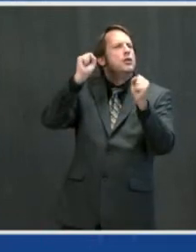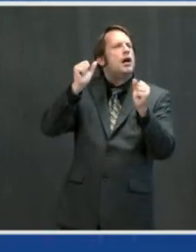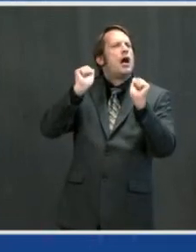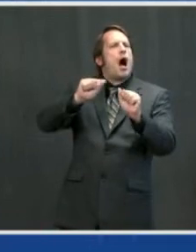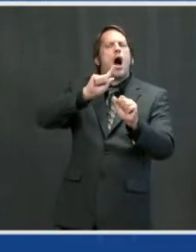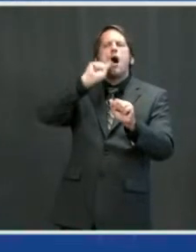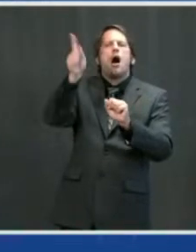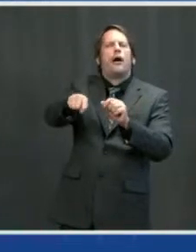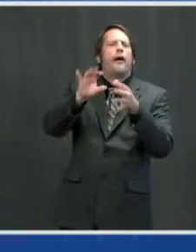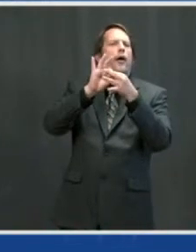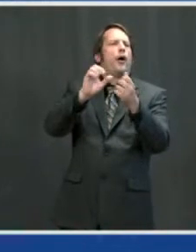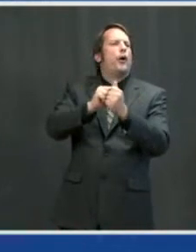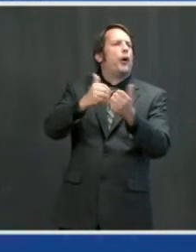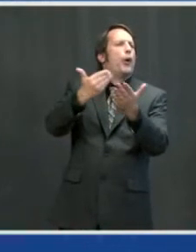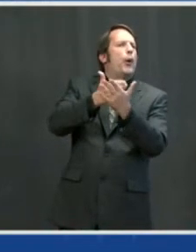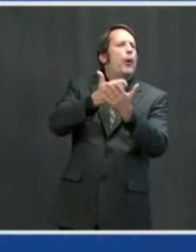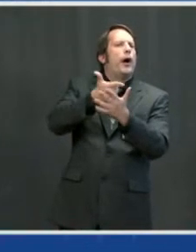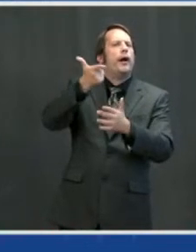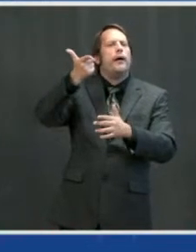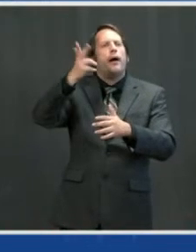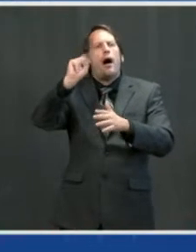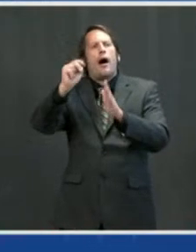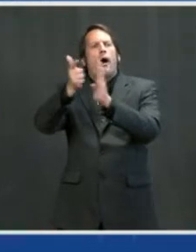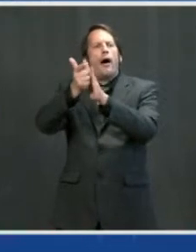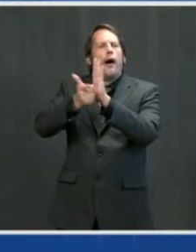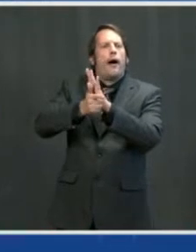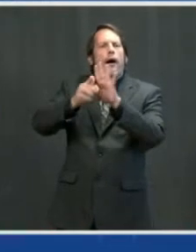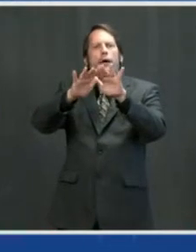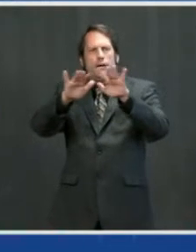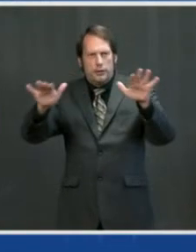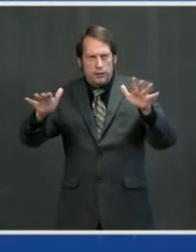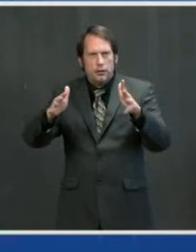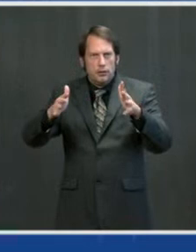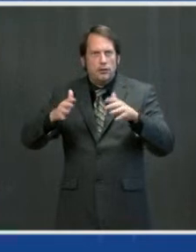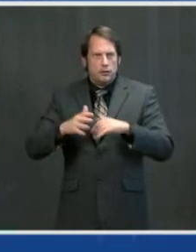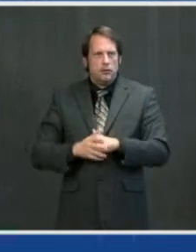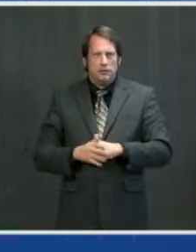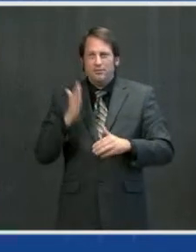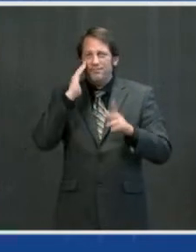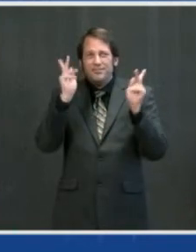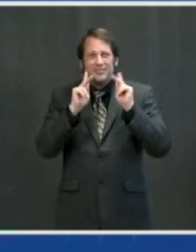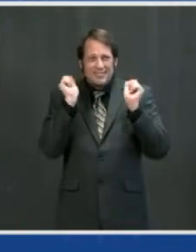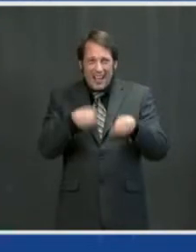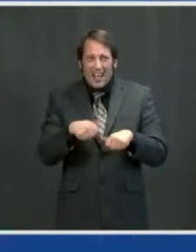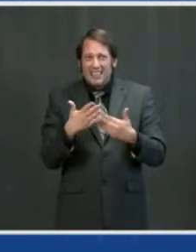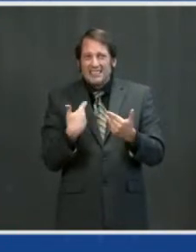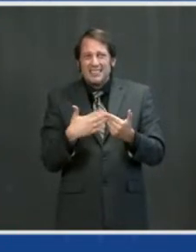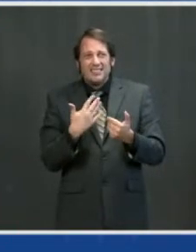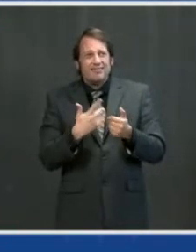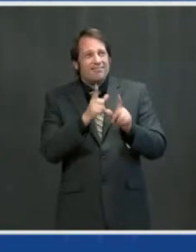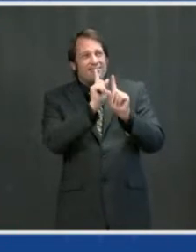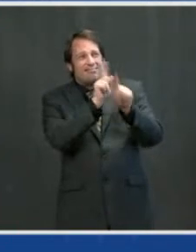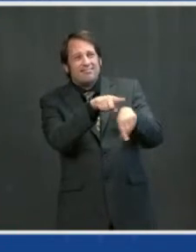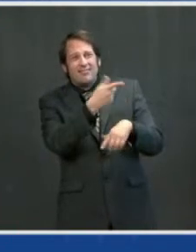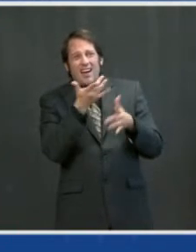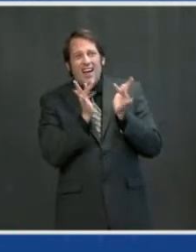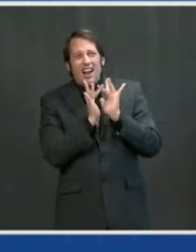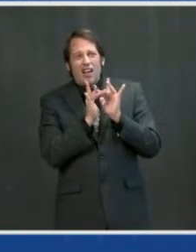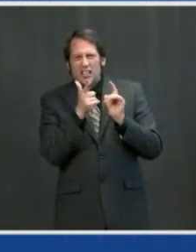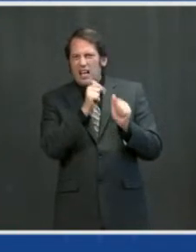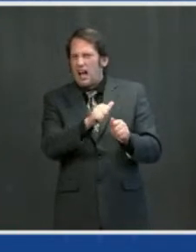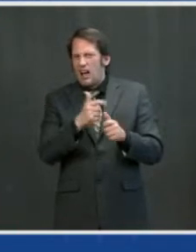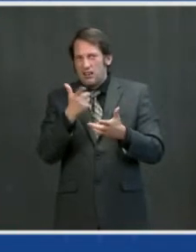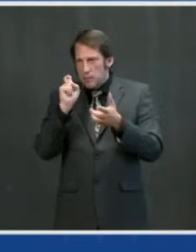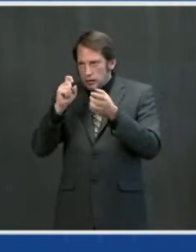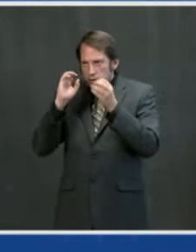in pieces and put together, and other initiatives. I strongly support